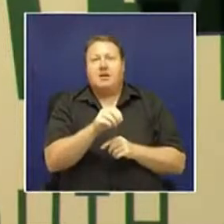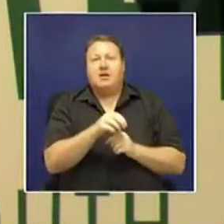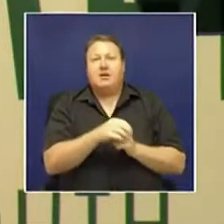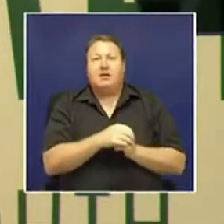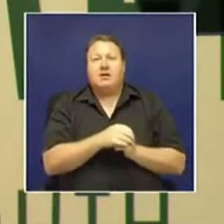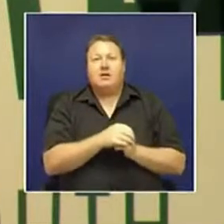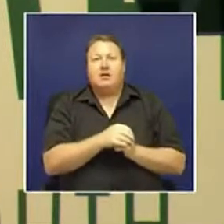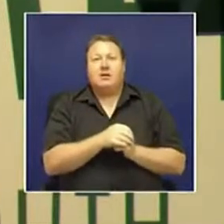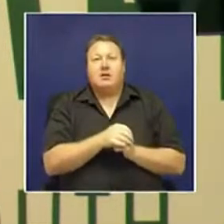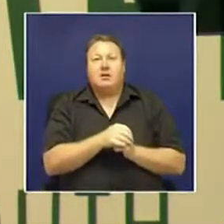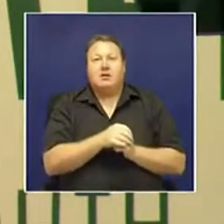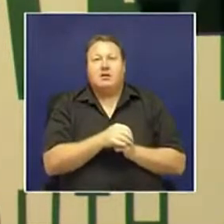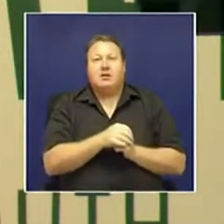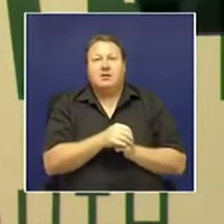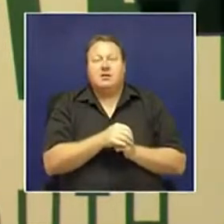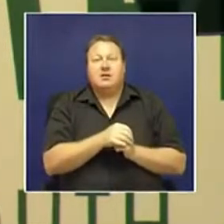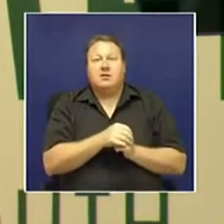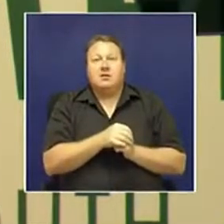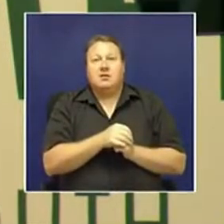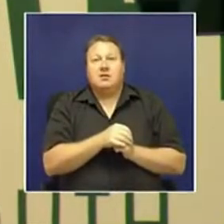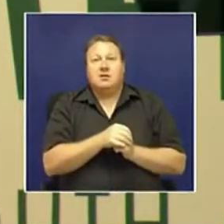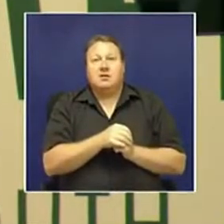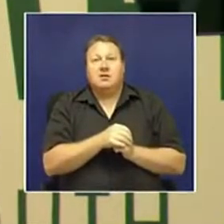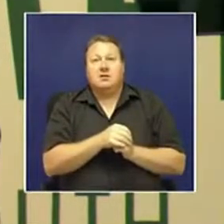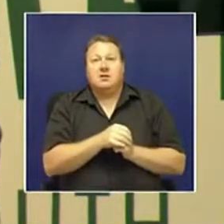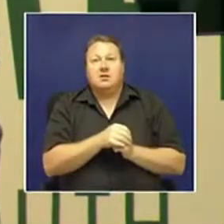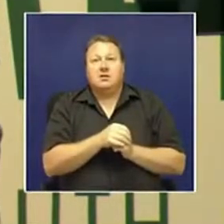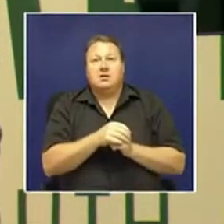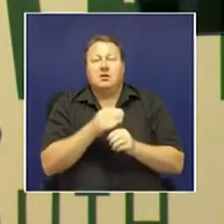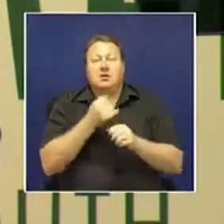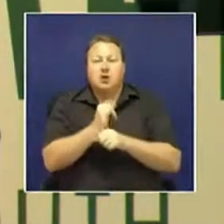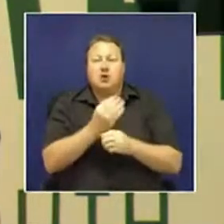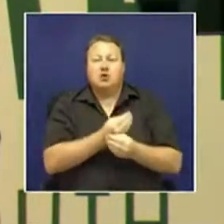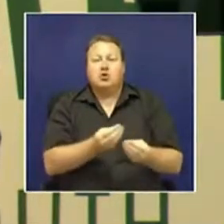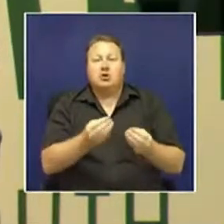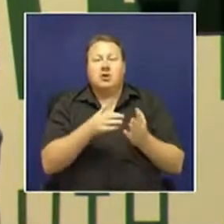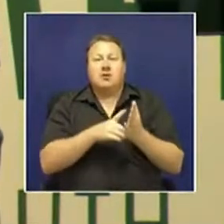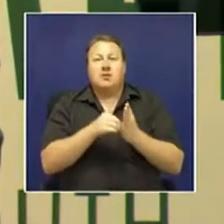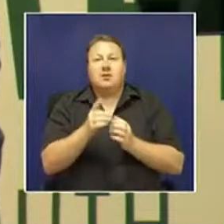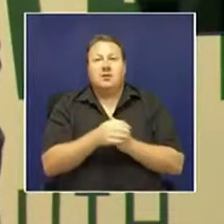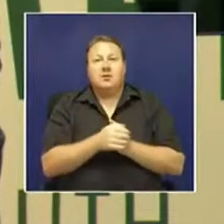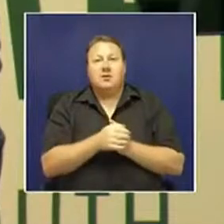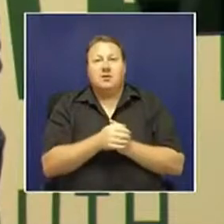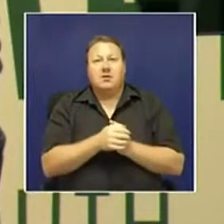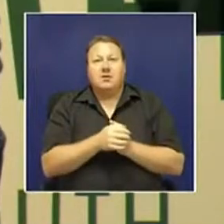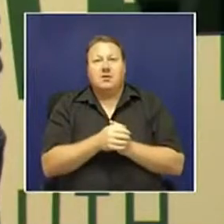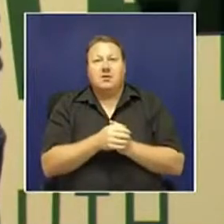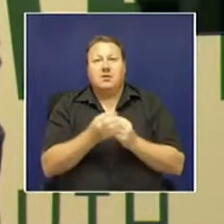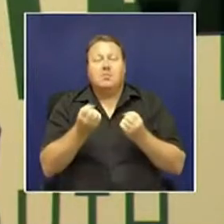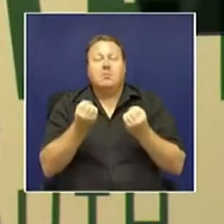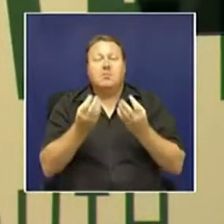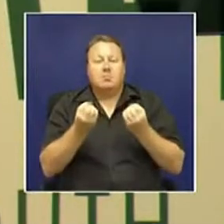in May 2025. Early childhood development receives the majority of these funds.